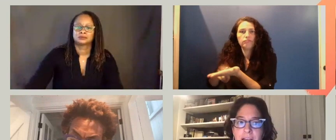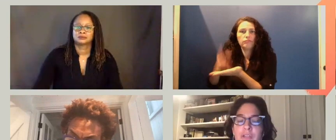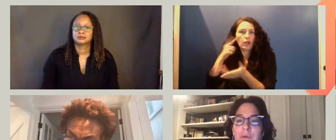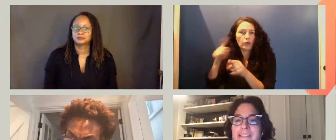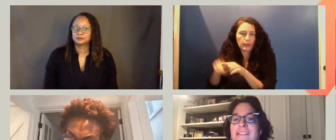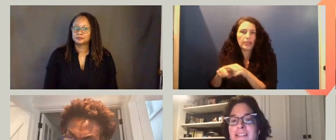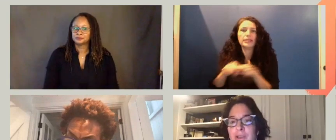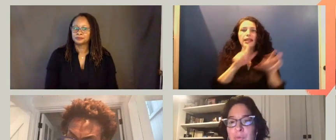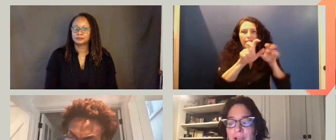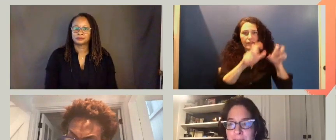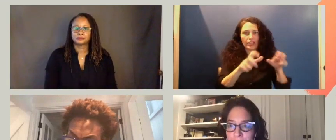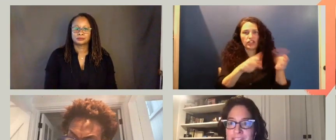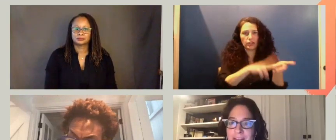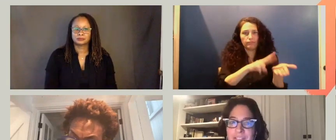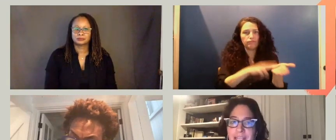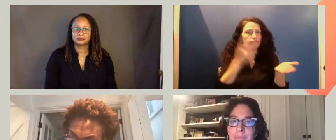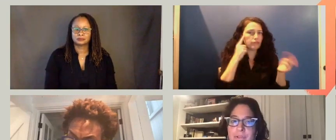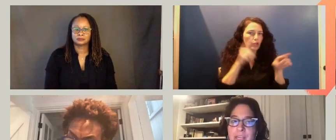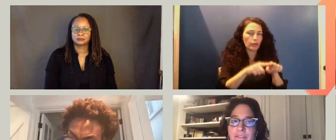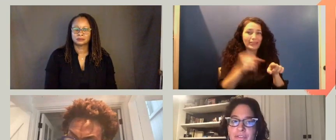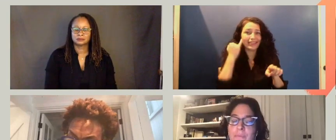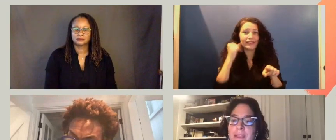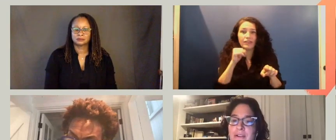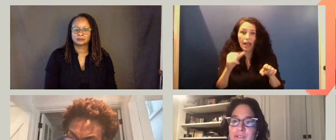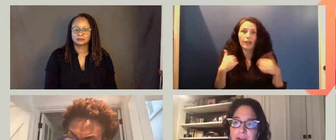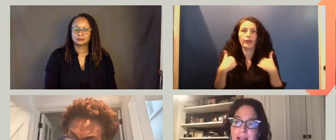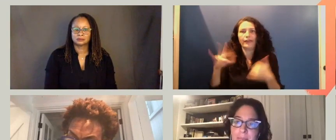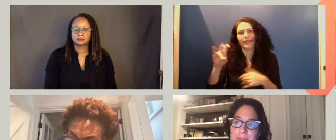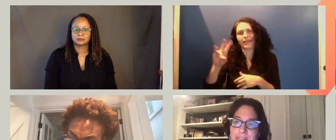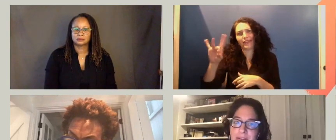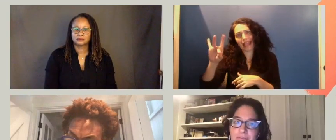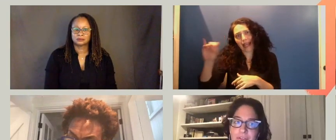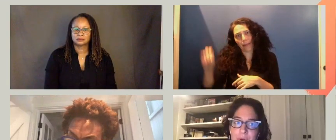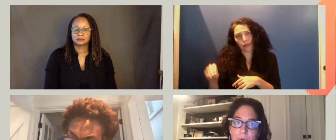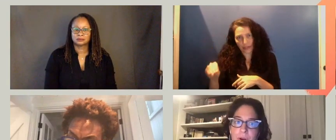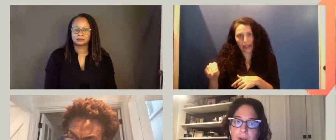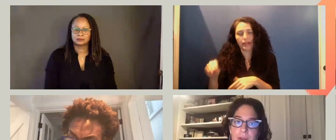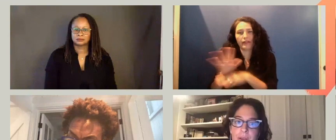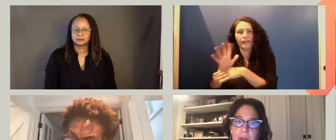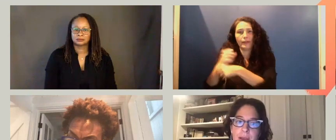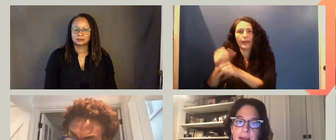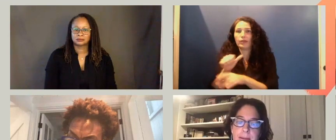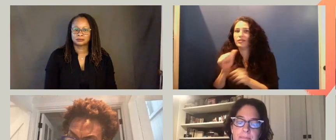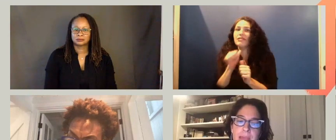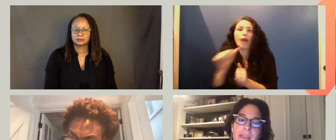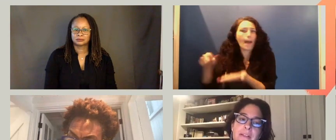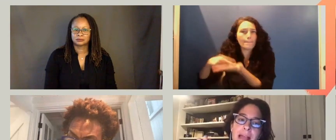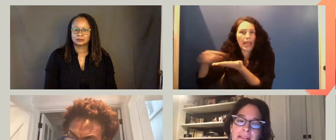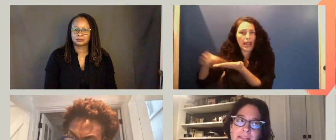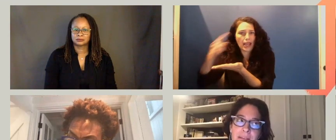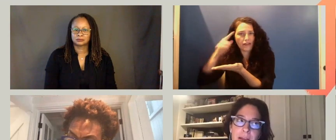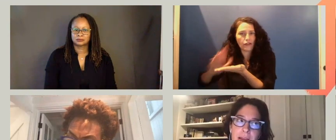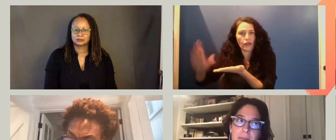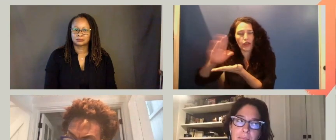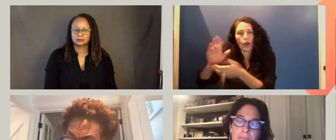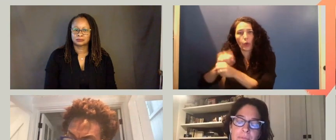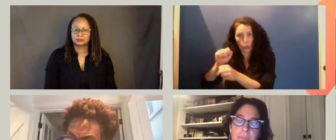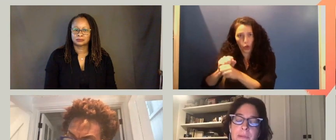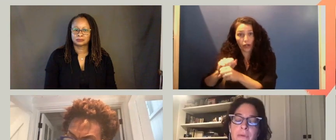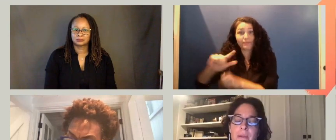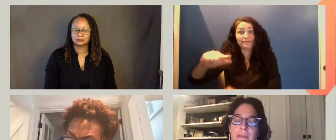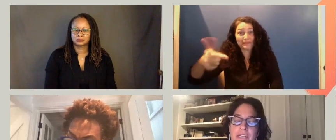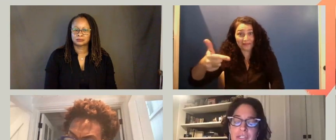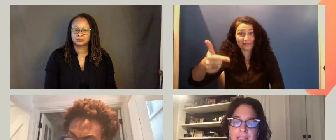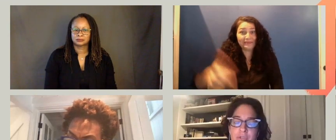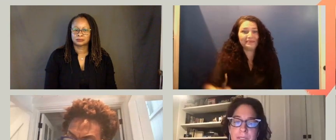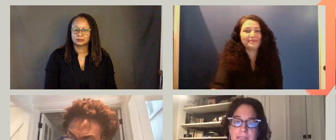because otherwise this is how you wind up with 78% of filmmakers uncompensated for their work. And then the last